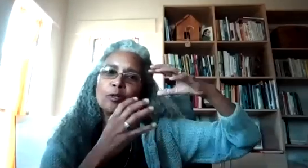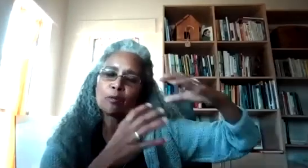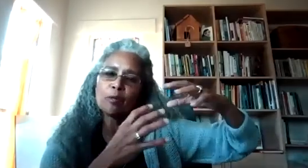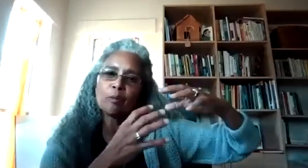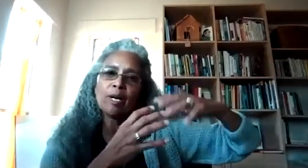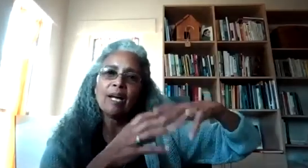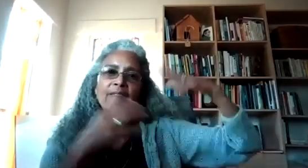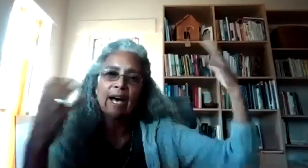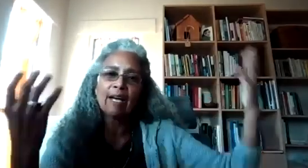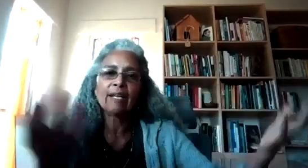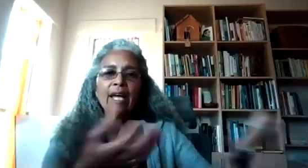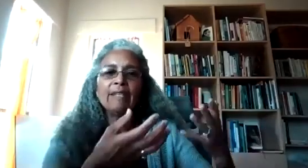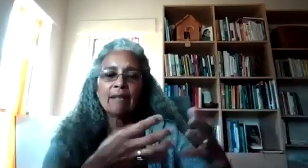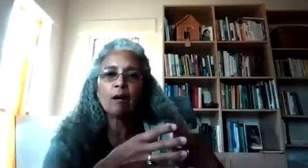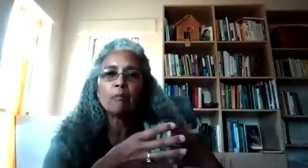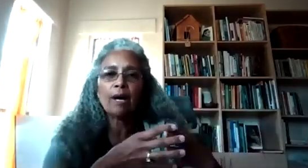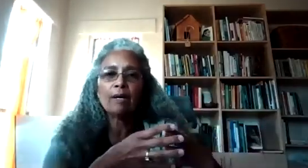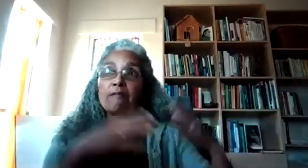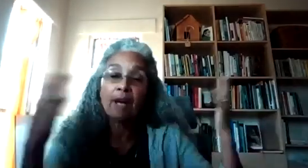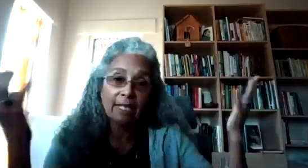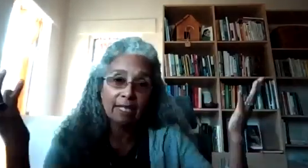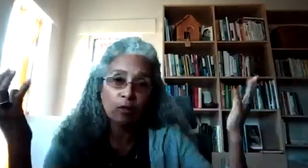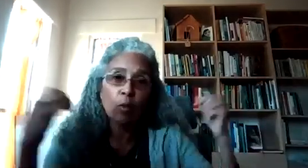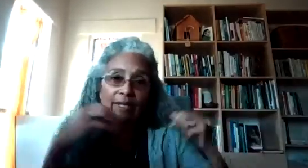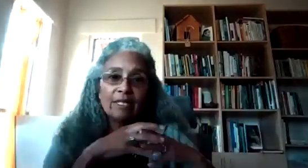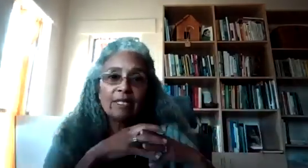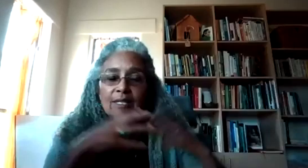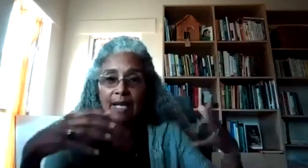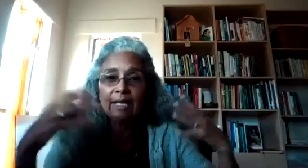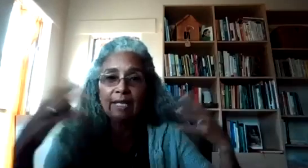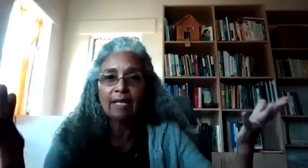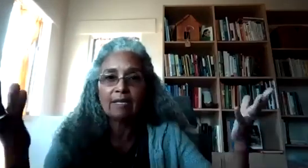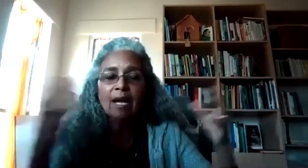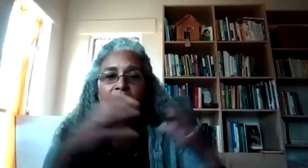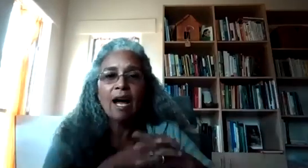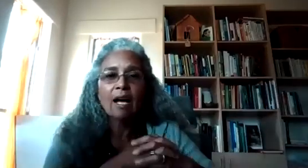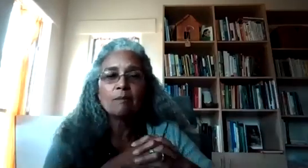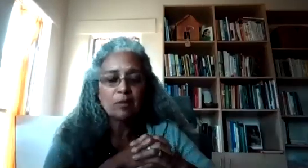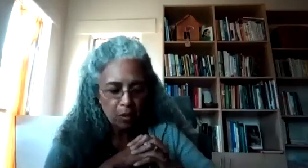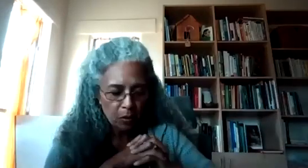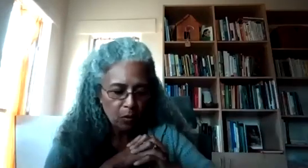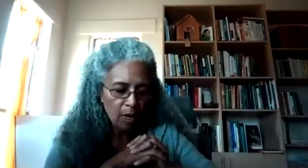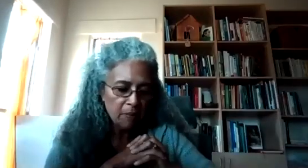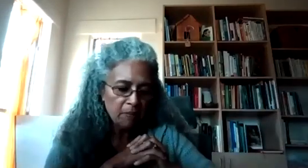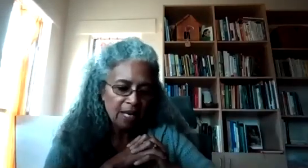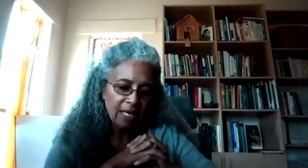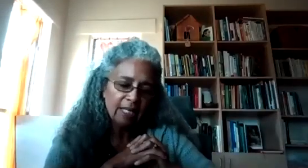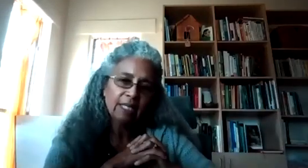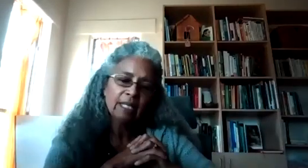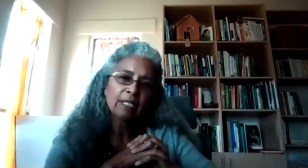colonial group that ended up defining what this state is.